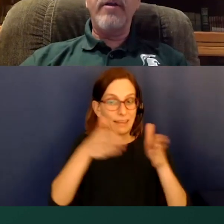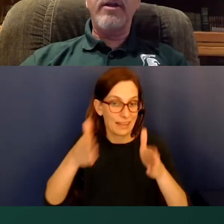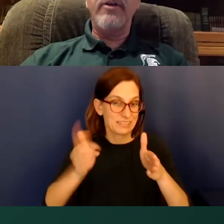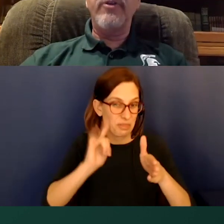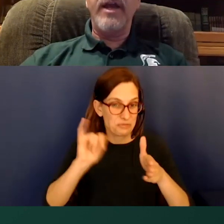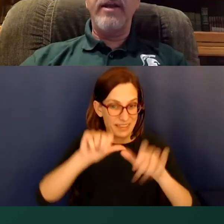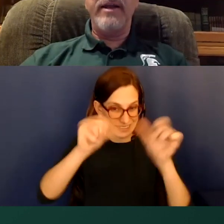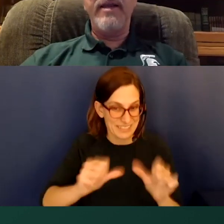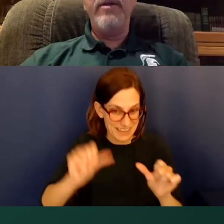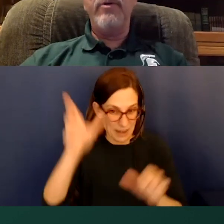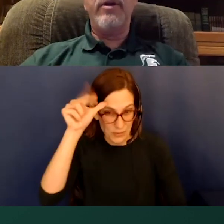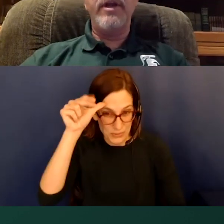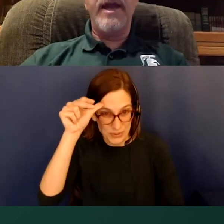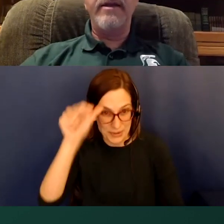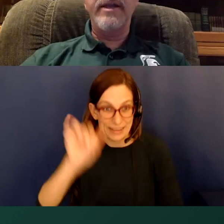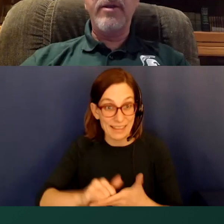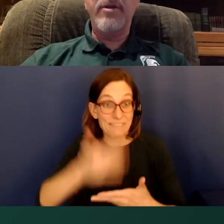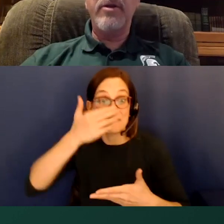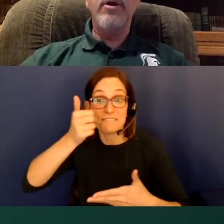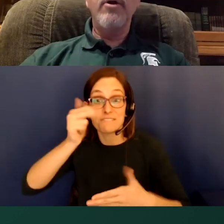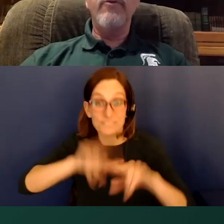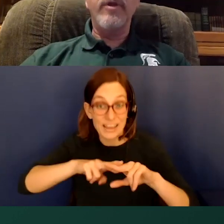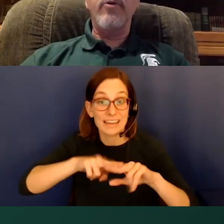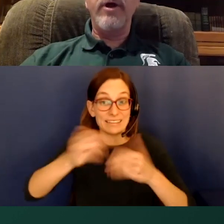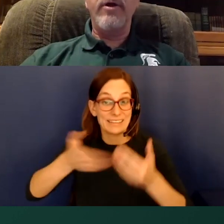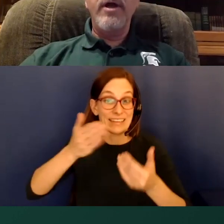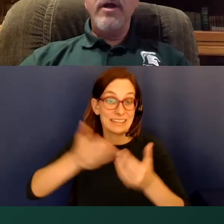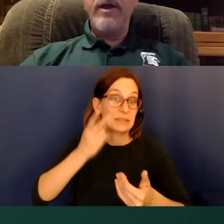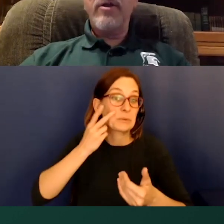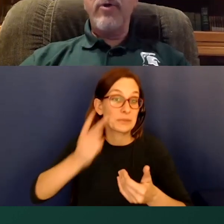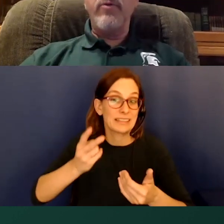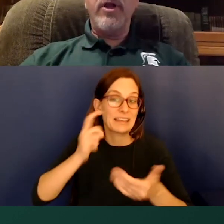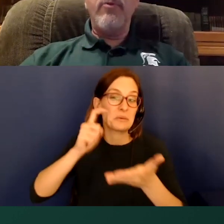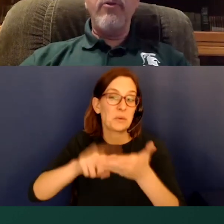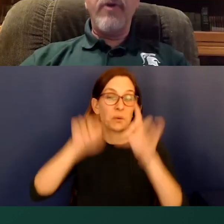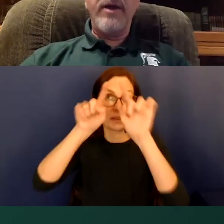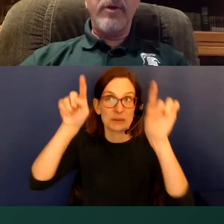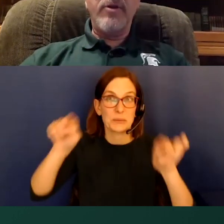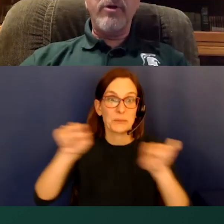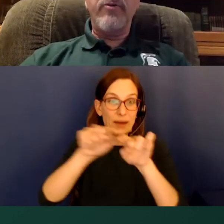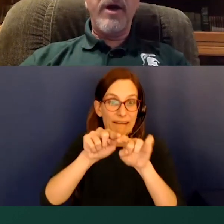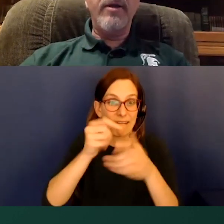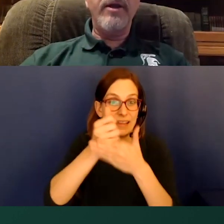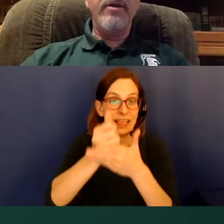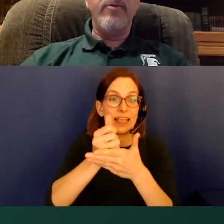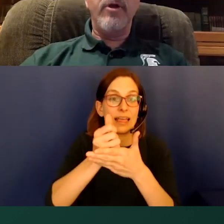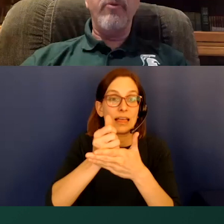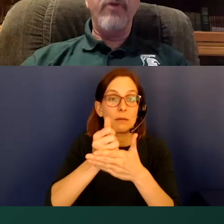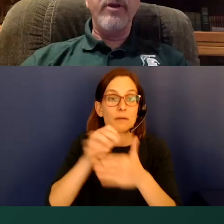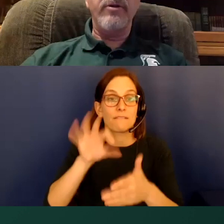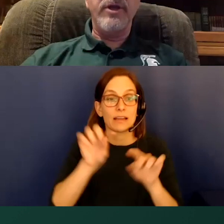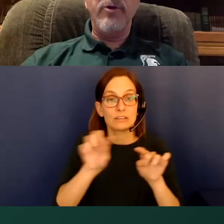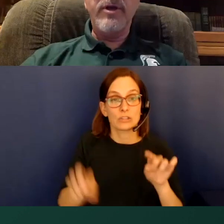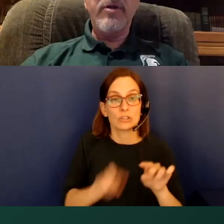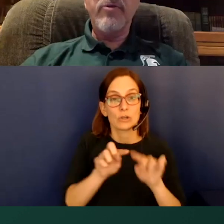fun constellation and an easy one to see, at least for the square. That square will help you find the circlet of Pisces, and it will help you